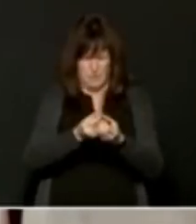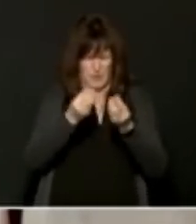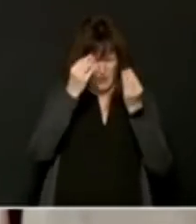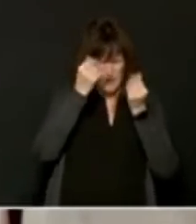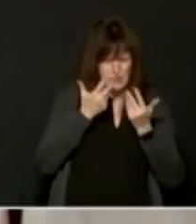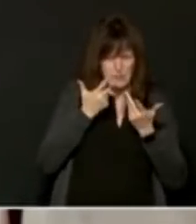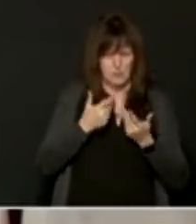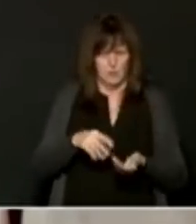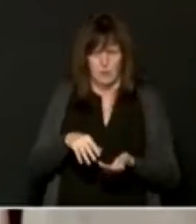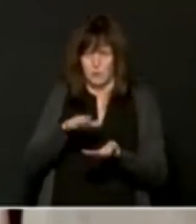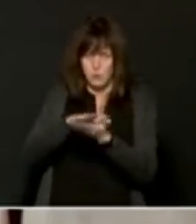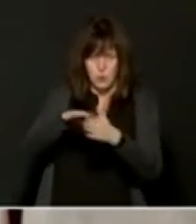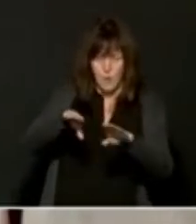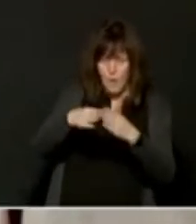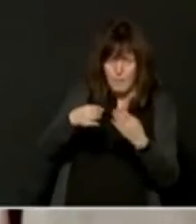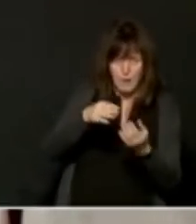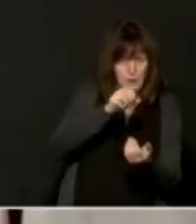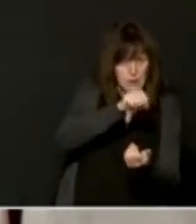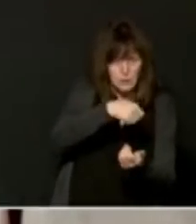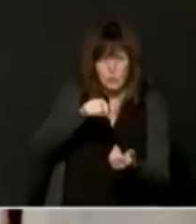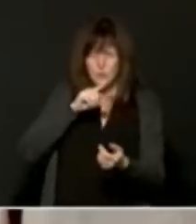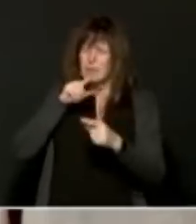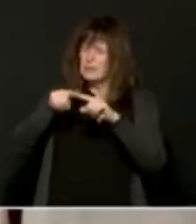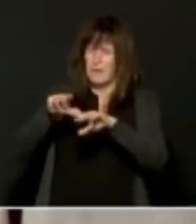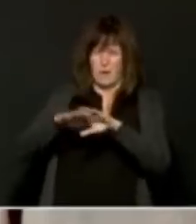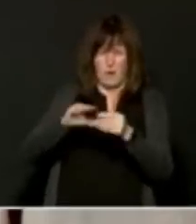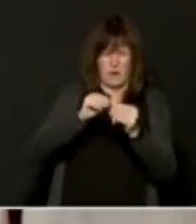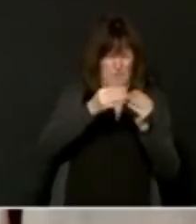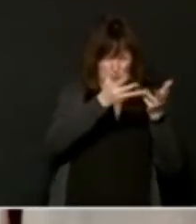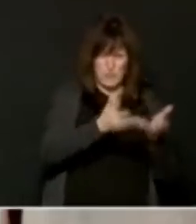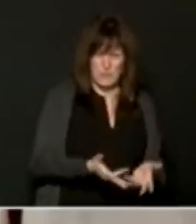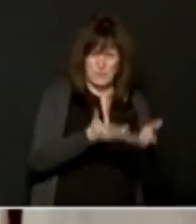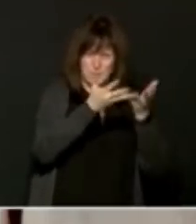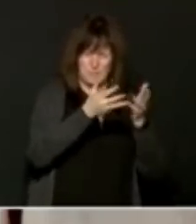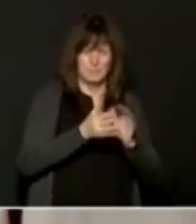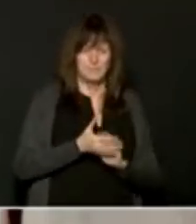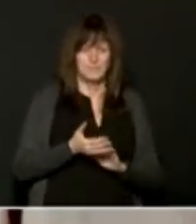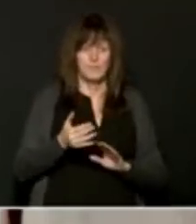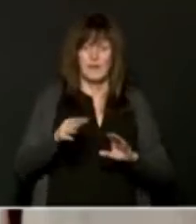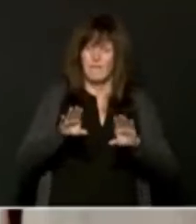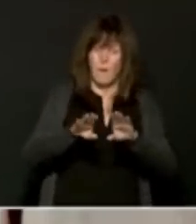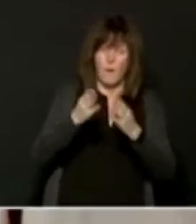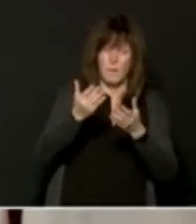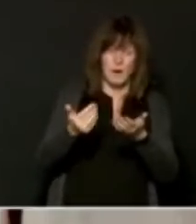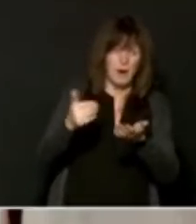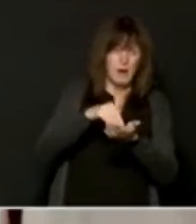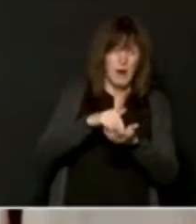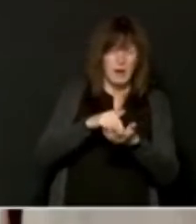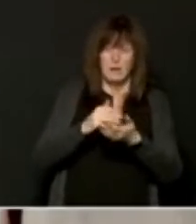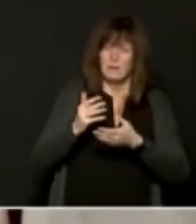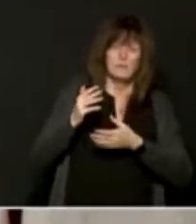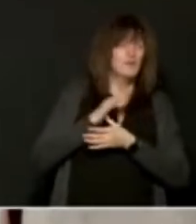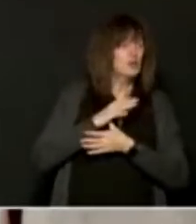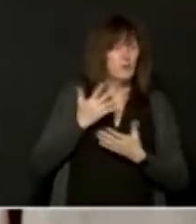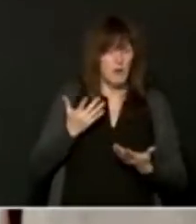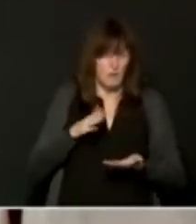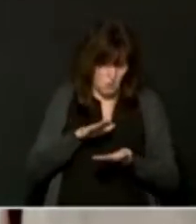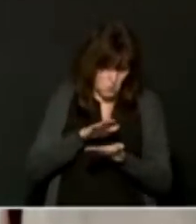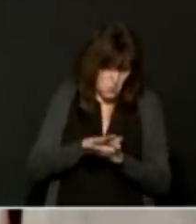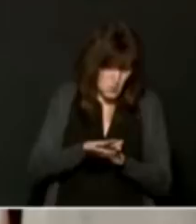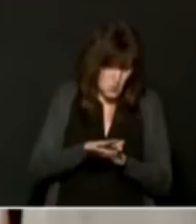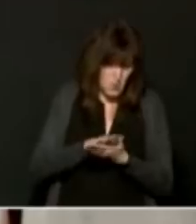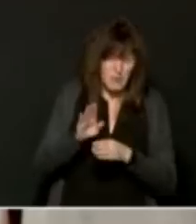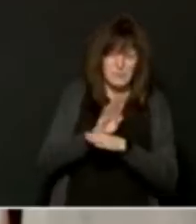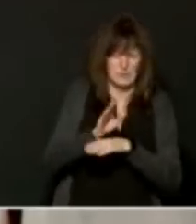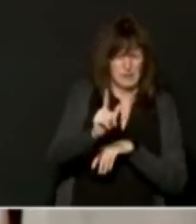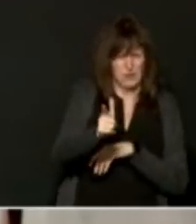that schools would be the first to open among all the things, because that is the most important really aspect,